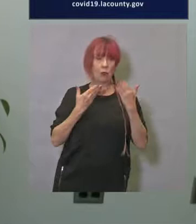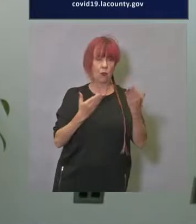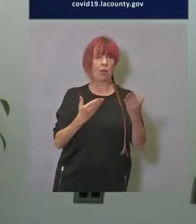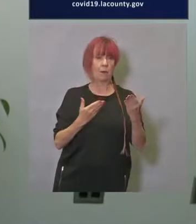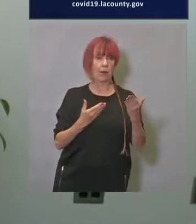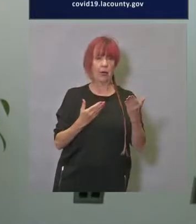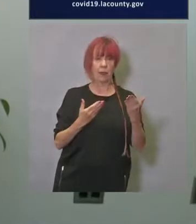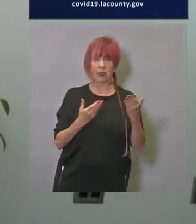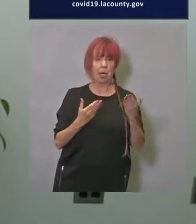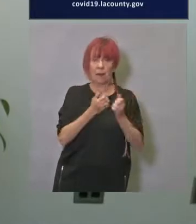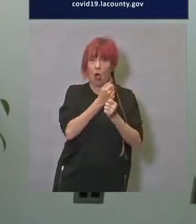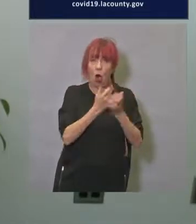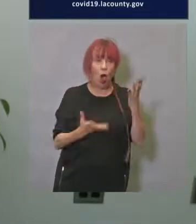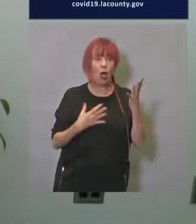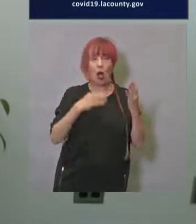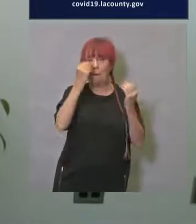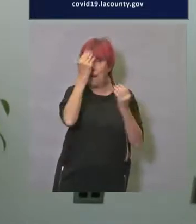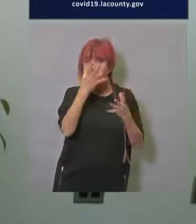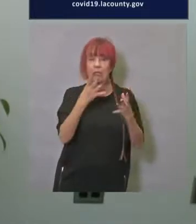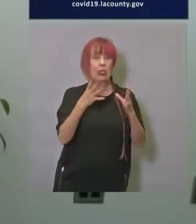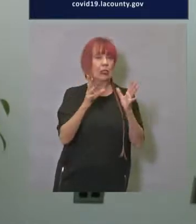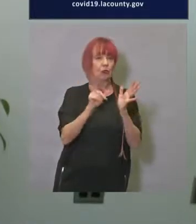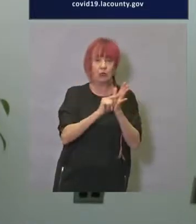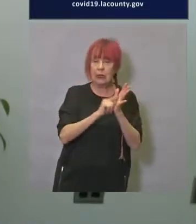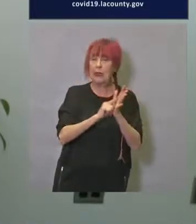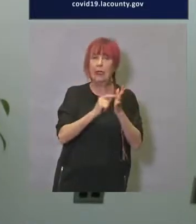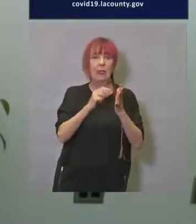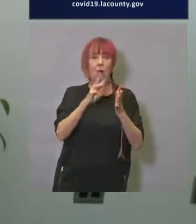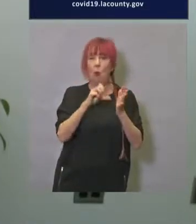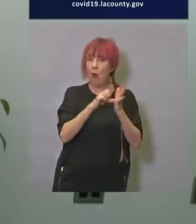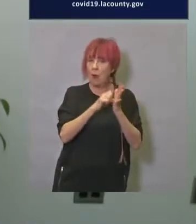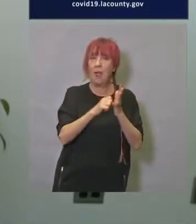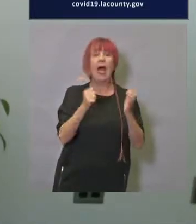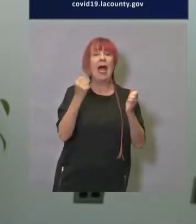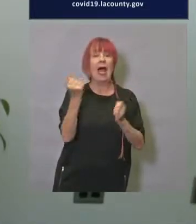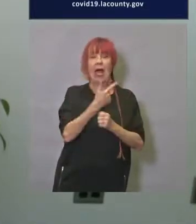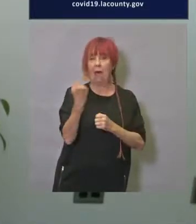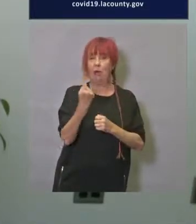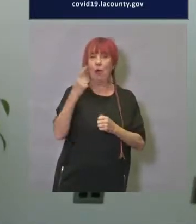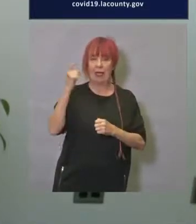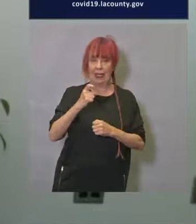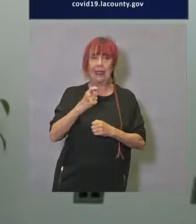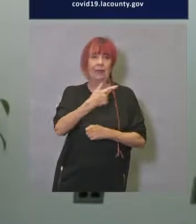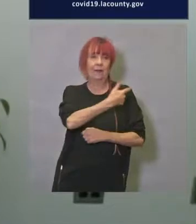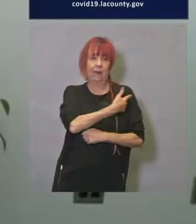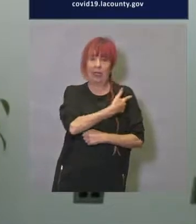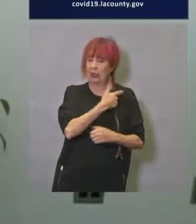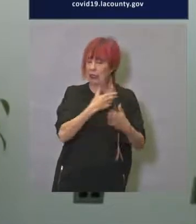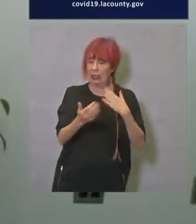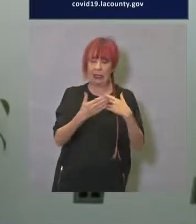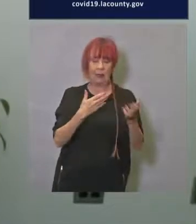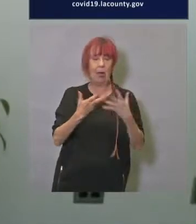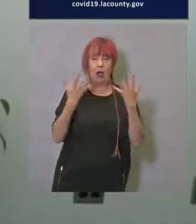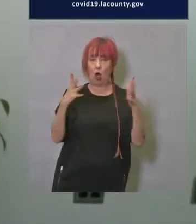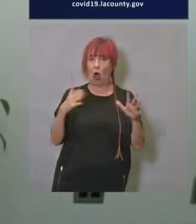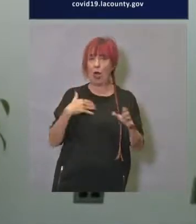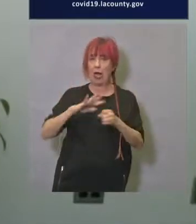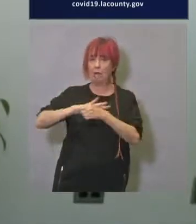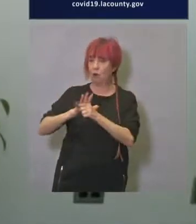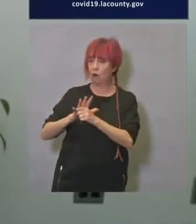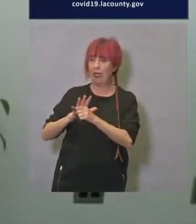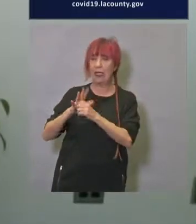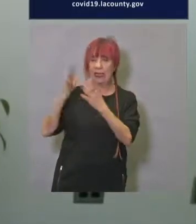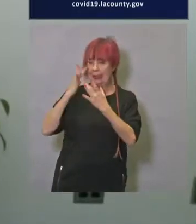our literature and in our messaging that everyone needs to get vaccinated, regardless of whether they already had